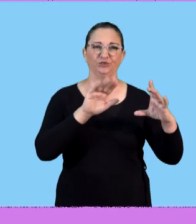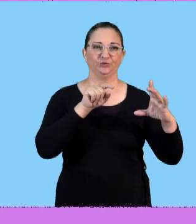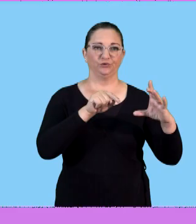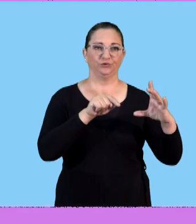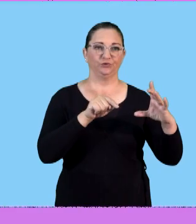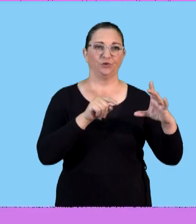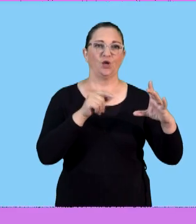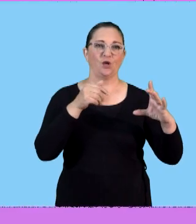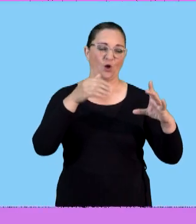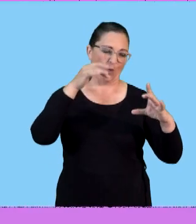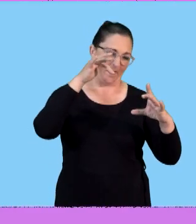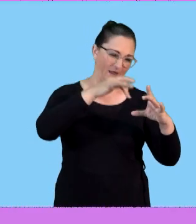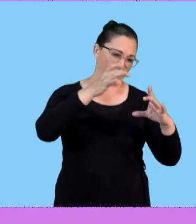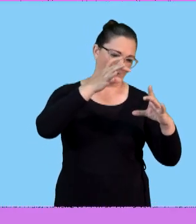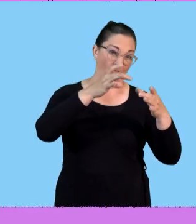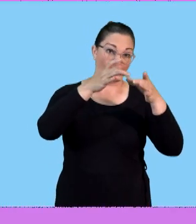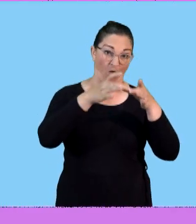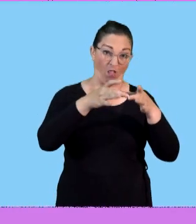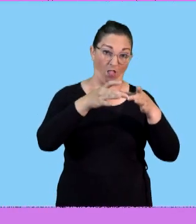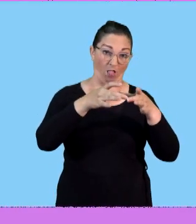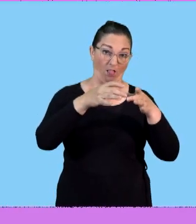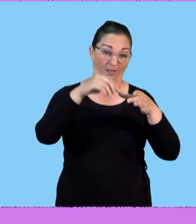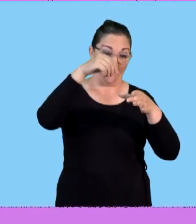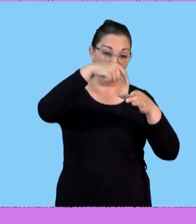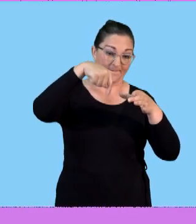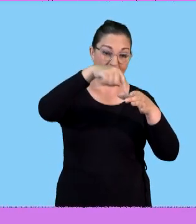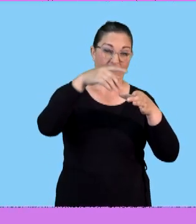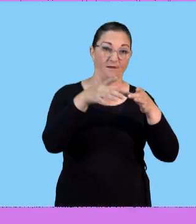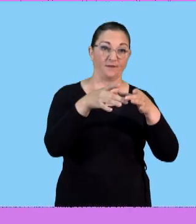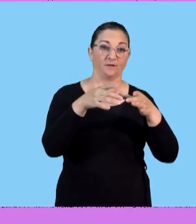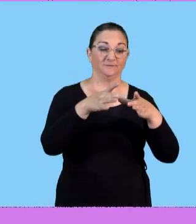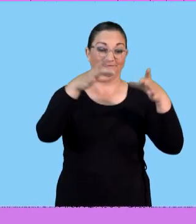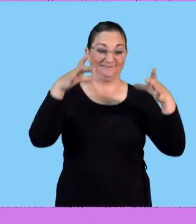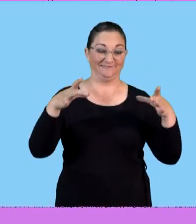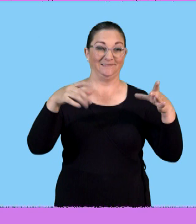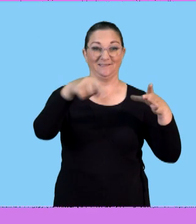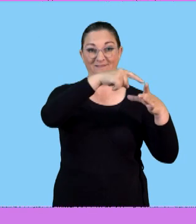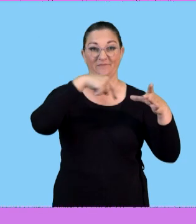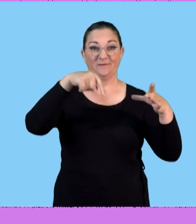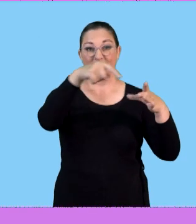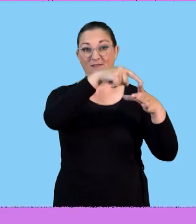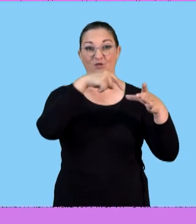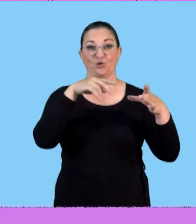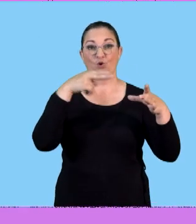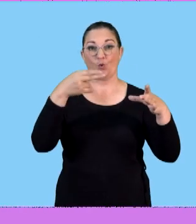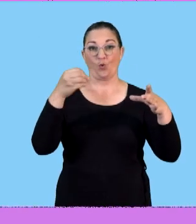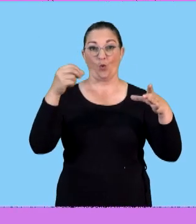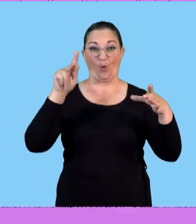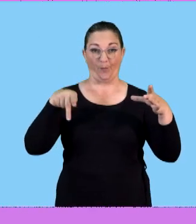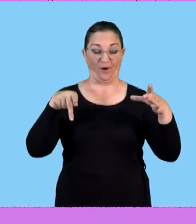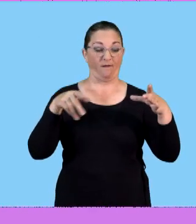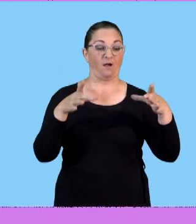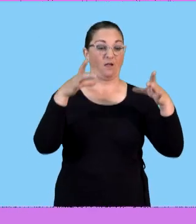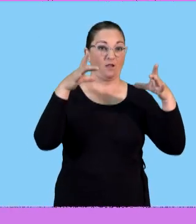passing exactly through the center of the hoop. So here's the ball, as we can see. This is the hoop here.